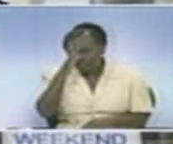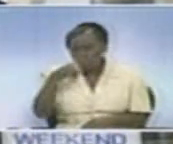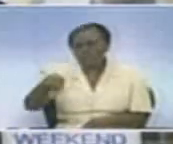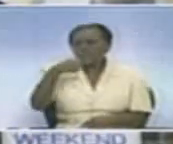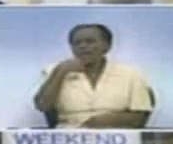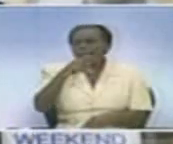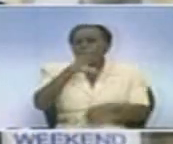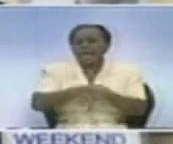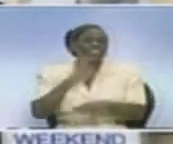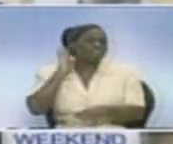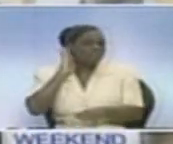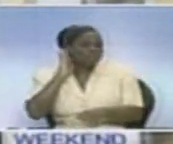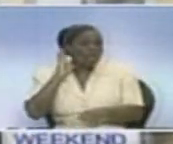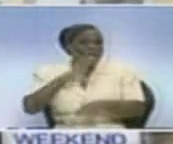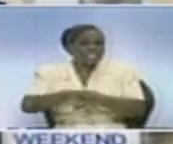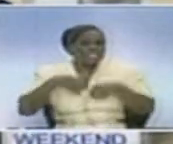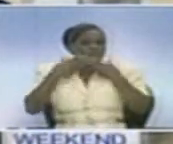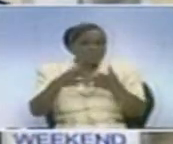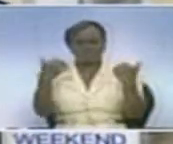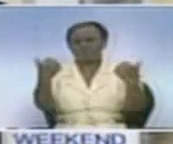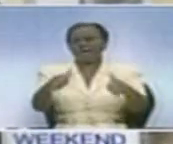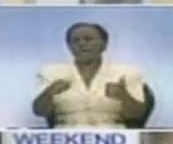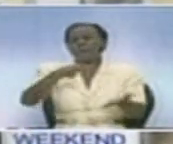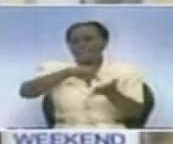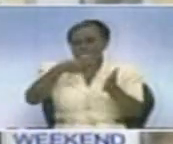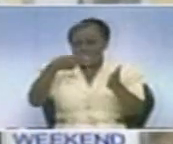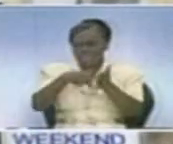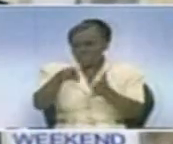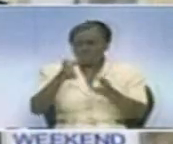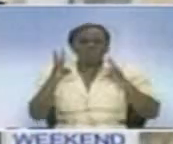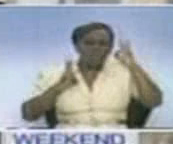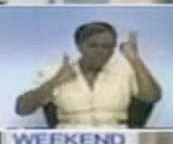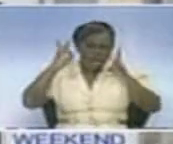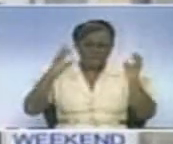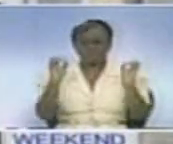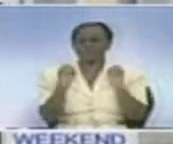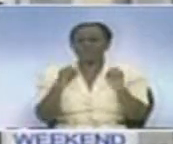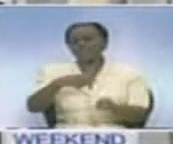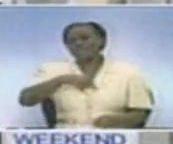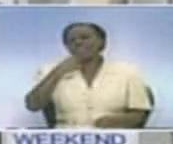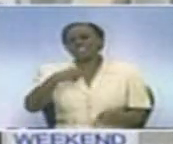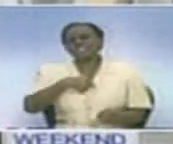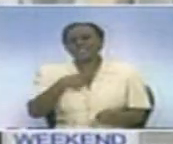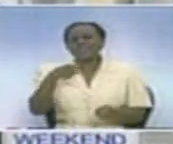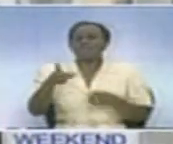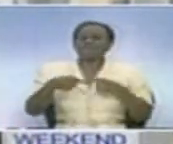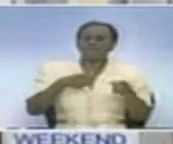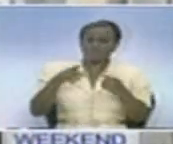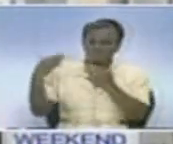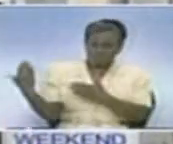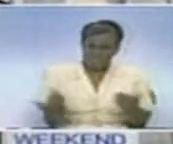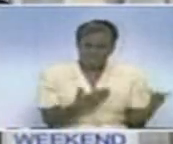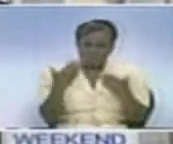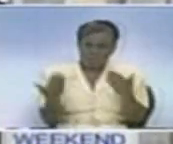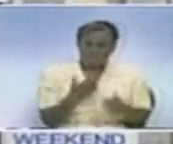tungekuwa tushapata habari, lakini hamna kitu kama hiyo. Kwa hivyo watu wasiondoke, na wageni, watalii tunawalika